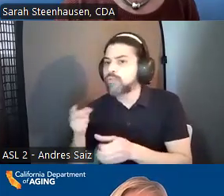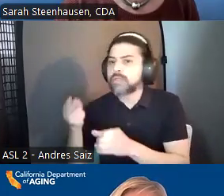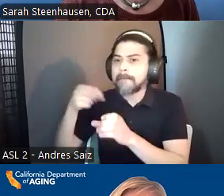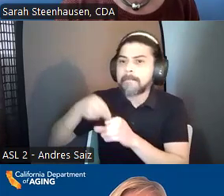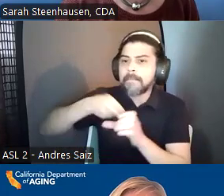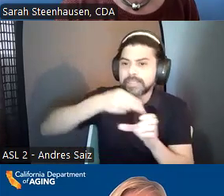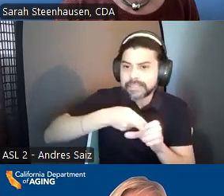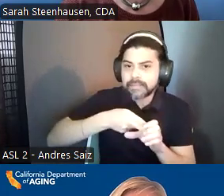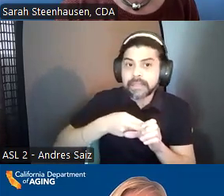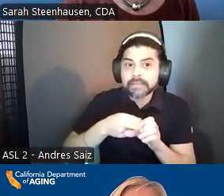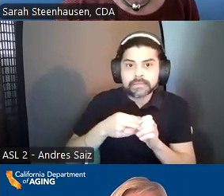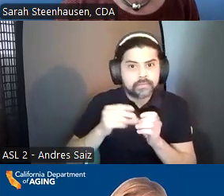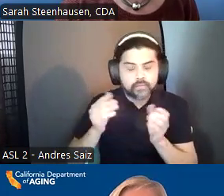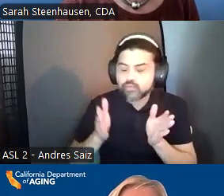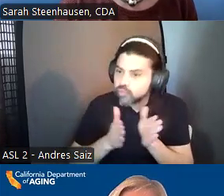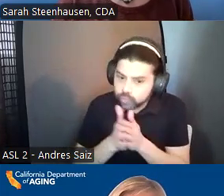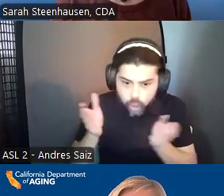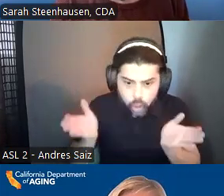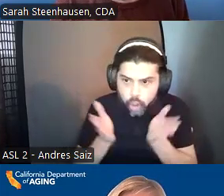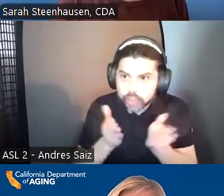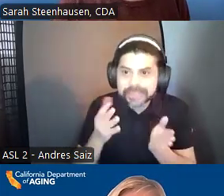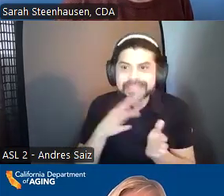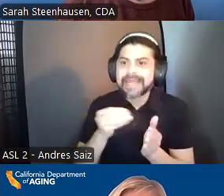with urgency and intentionality. Thank you